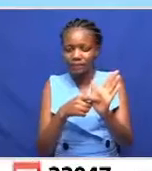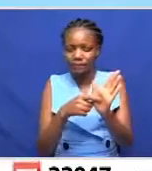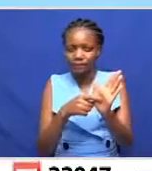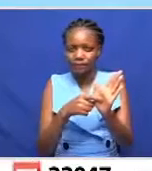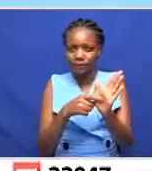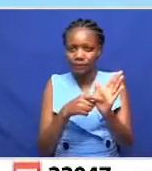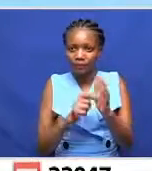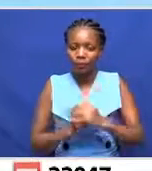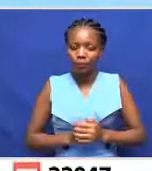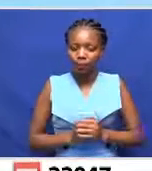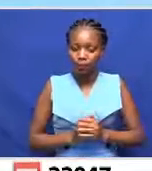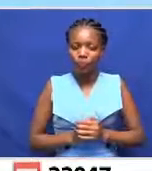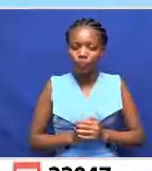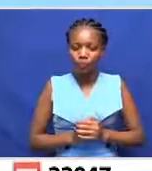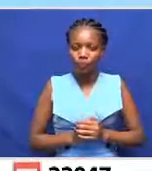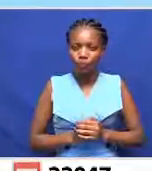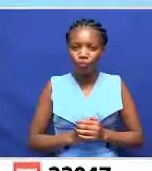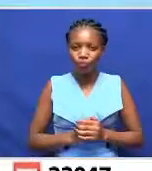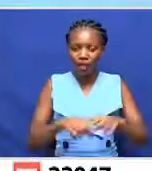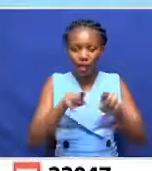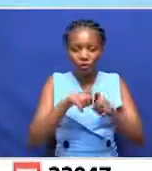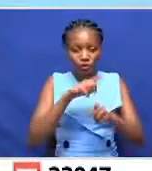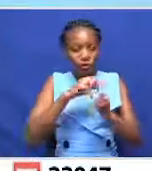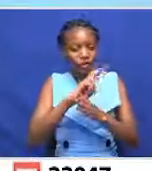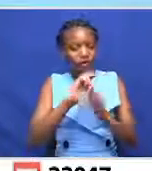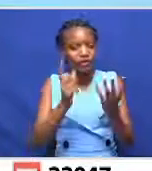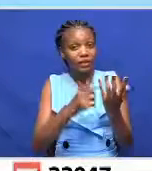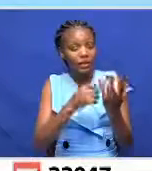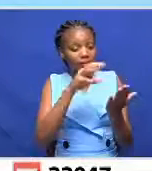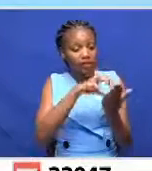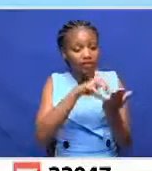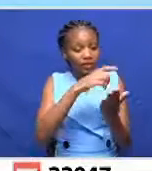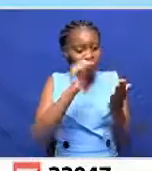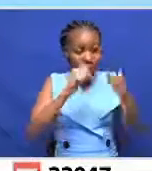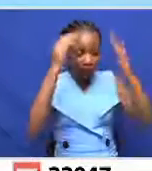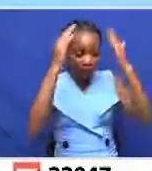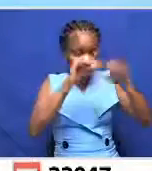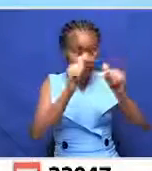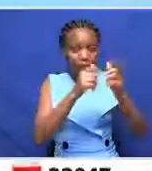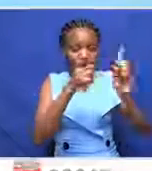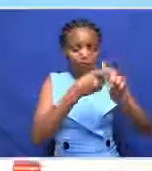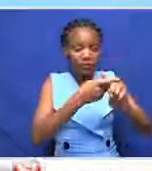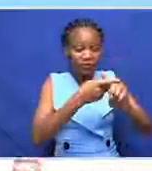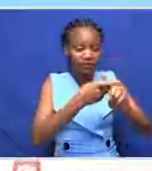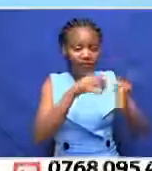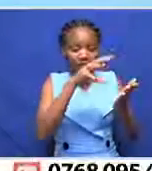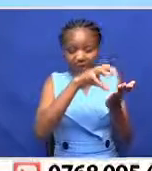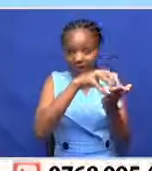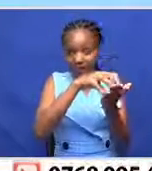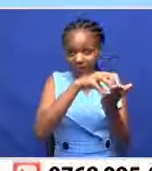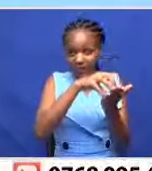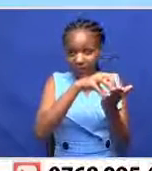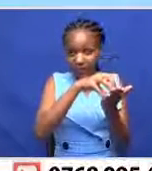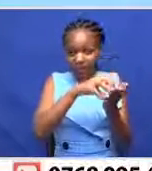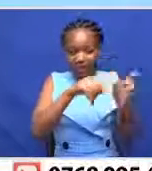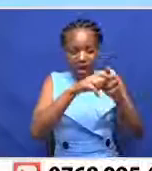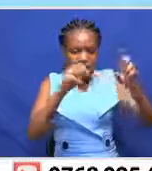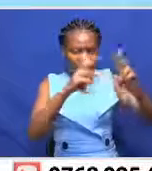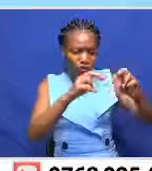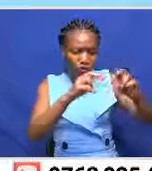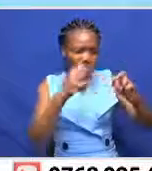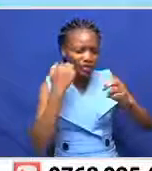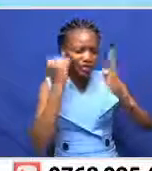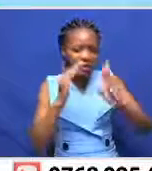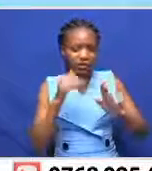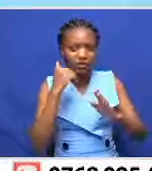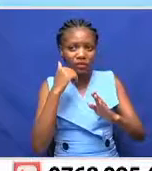reduced. The number of cases that they have to follow up as positive contacts, through contact tracing, is reducing.